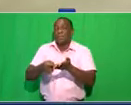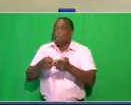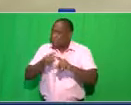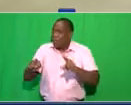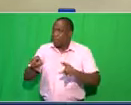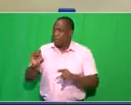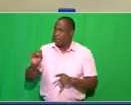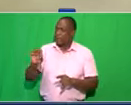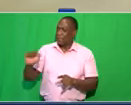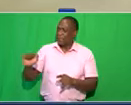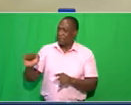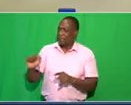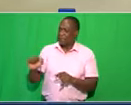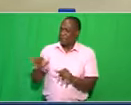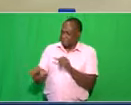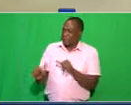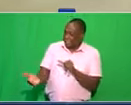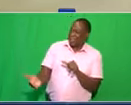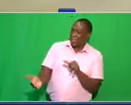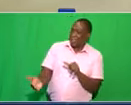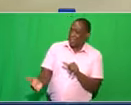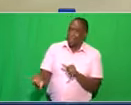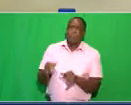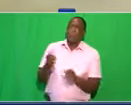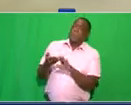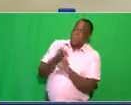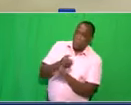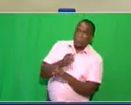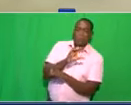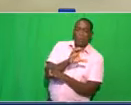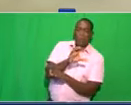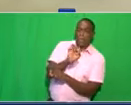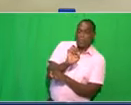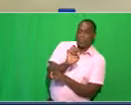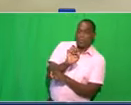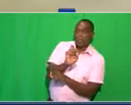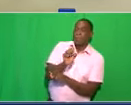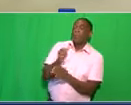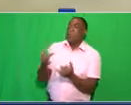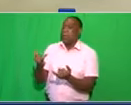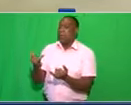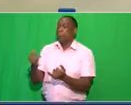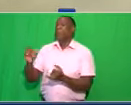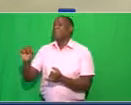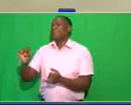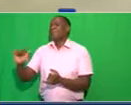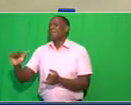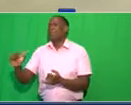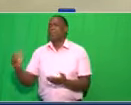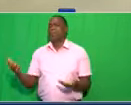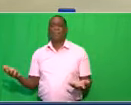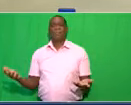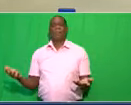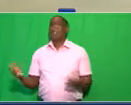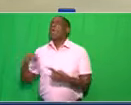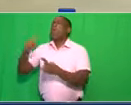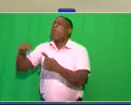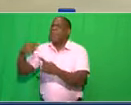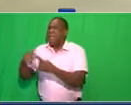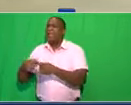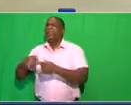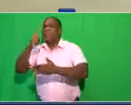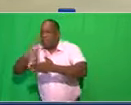a revamped common entrance exam. What is the true timeline that can be forecast for the removal of SEA